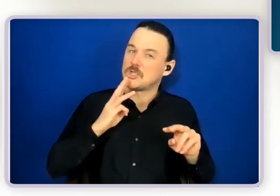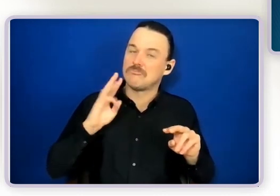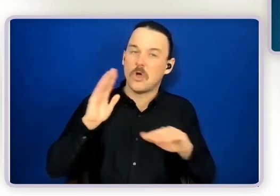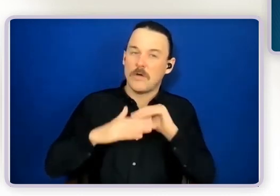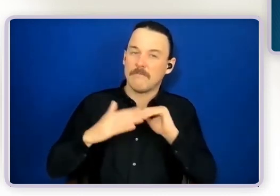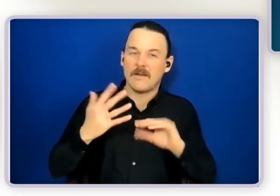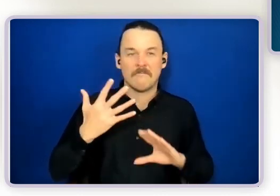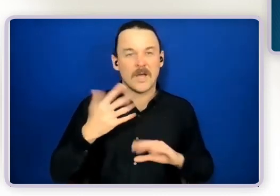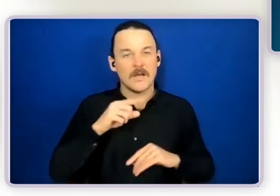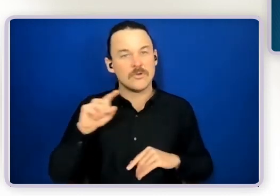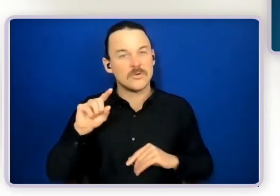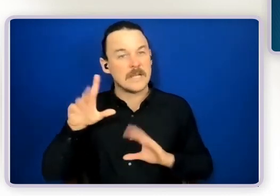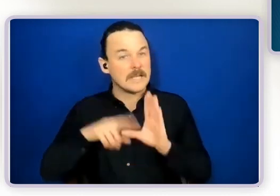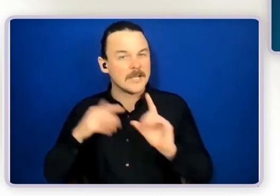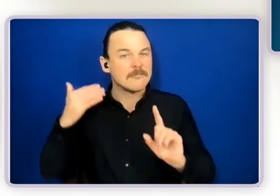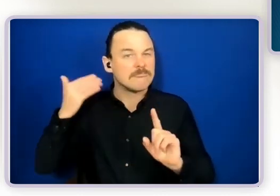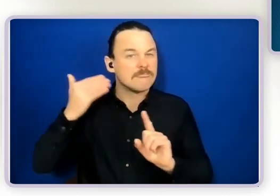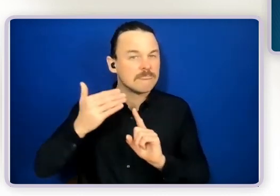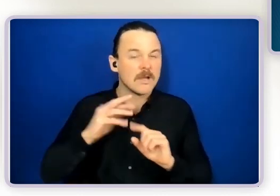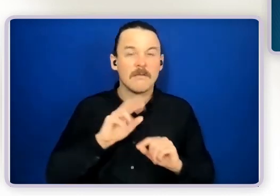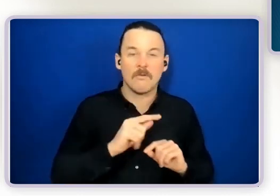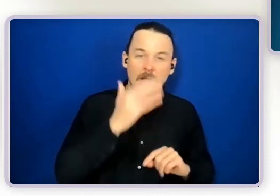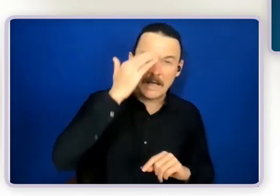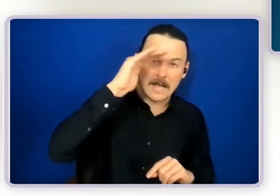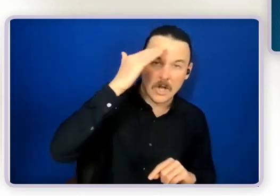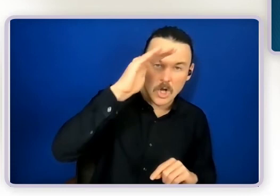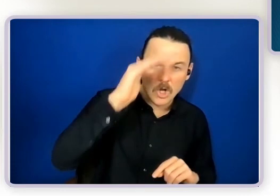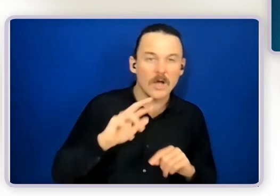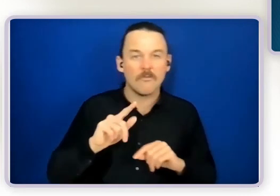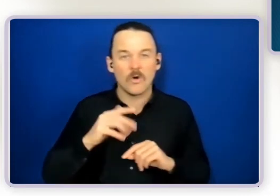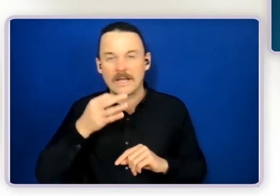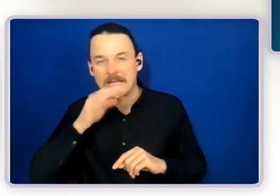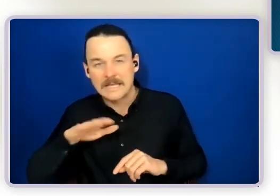and they are of varying quality because